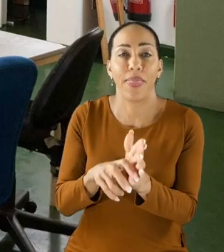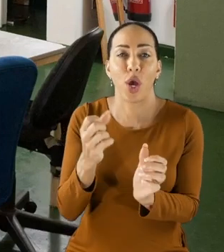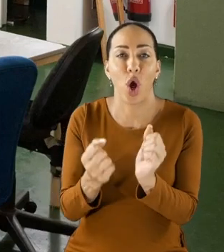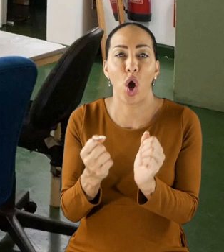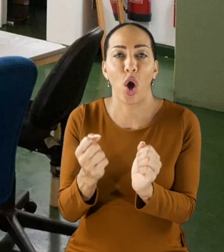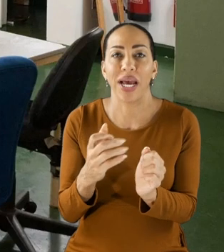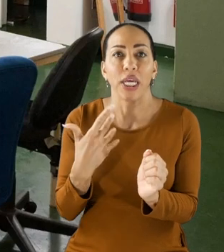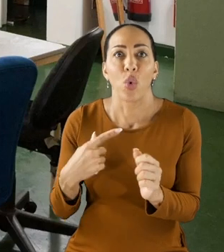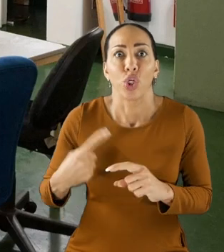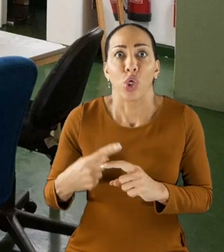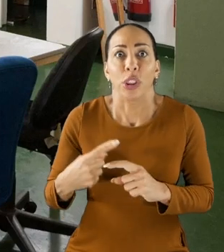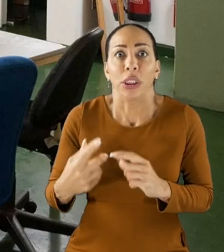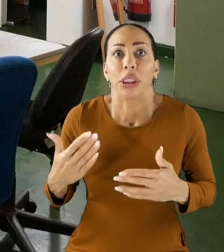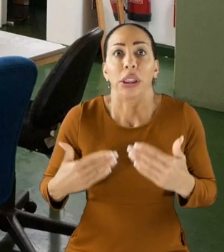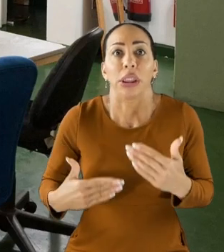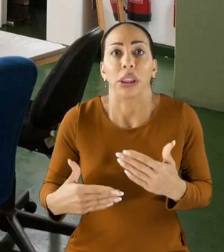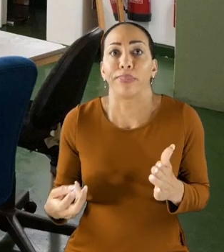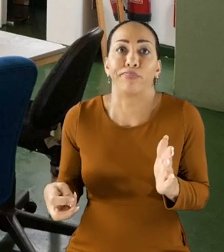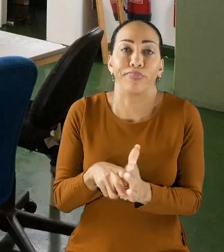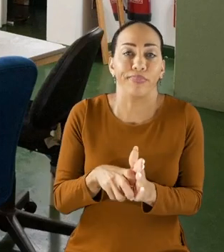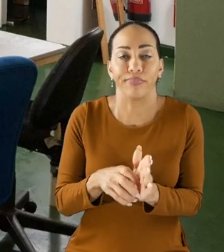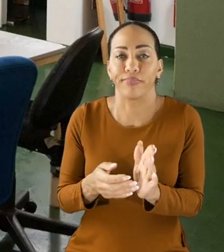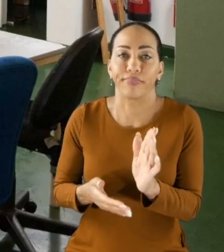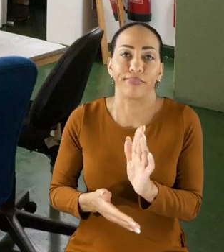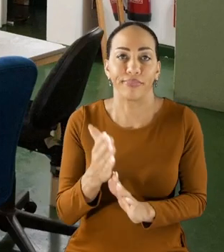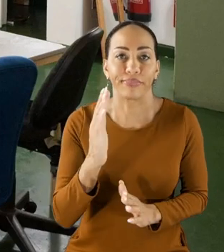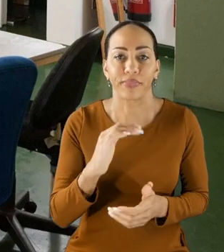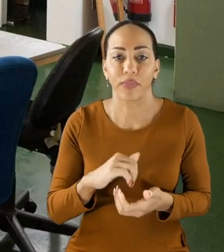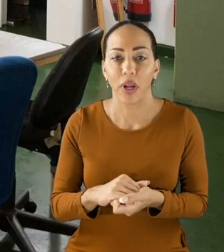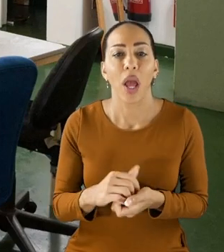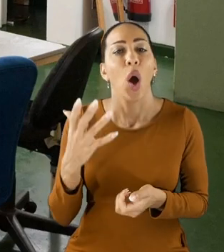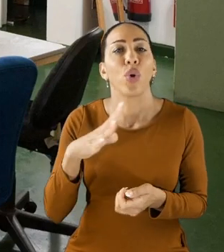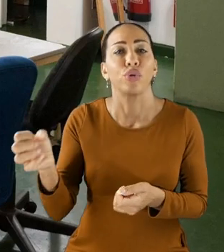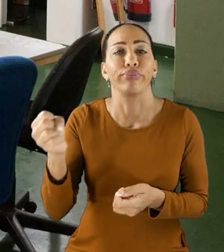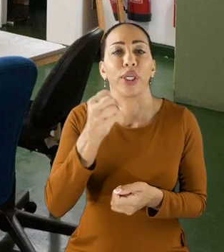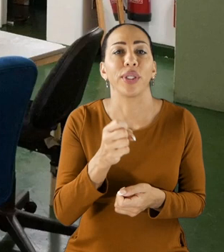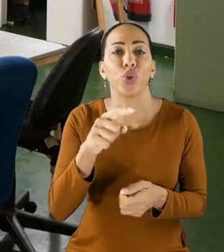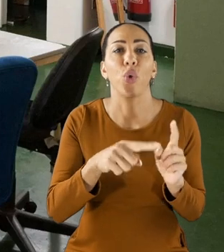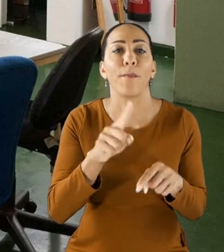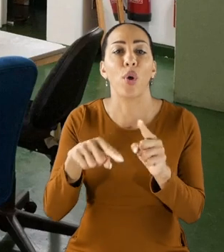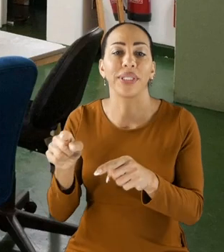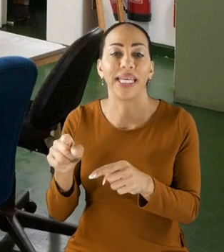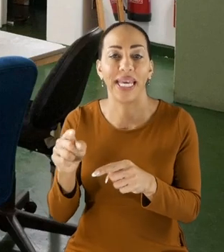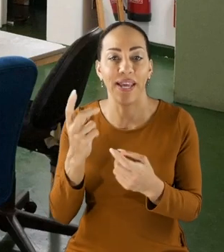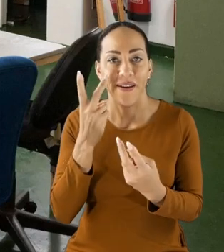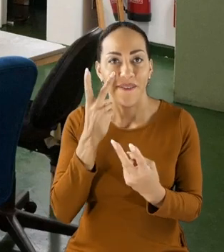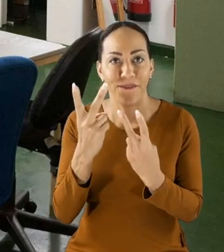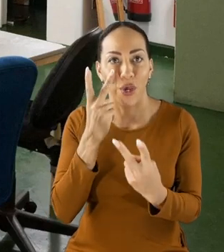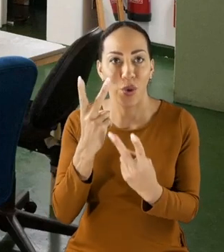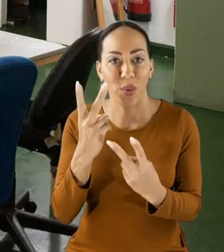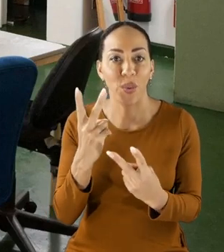before the end. Right. Okay. What I'm going to do is I just want to bring you in the right, back into the multi-view screen